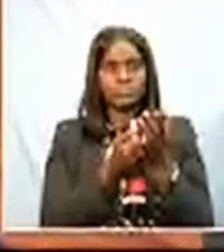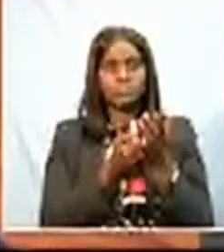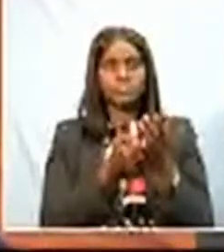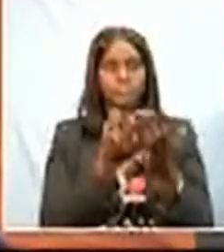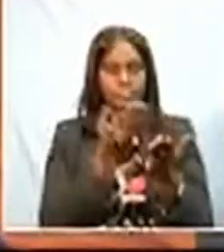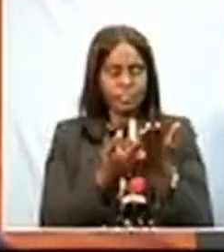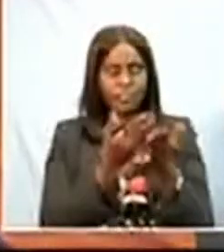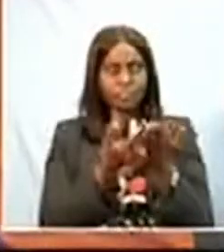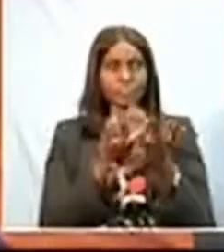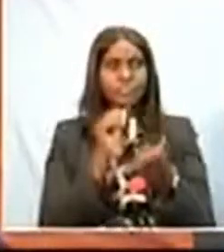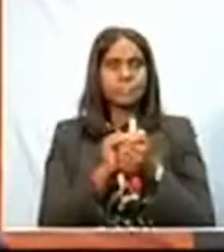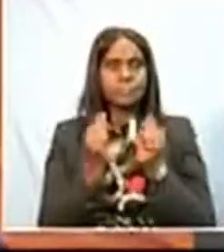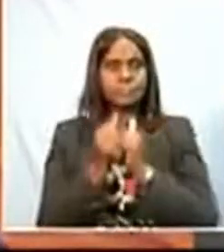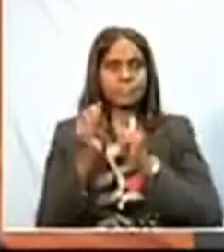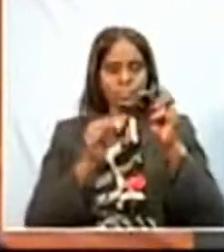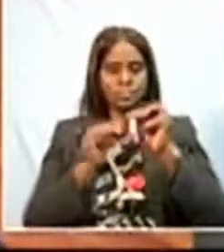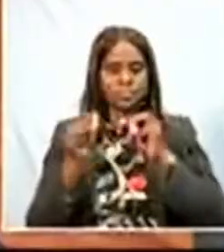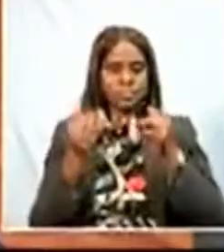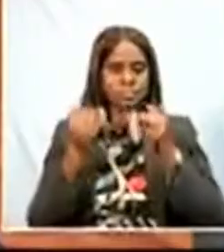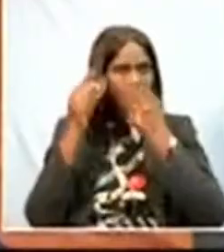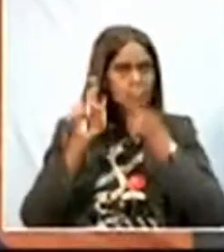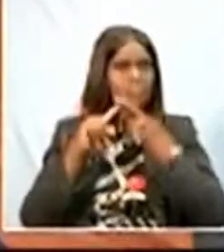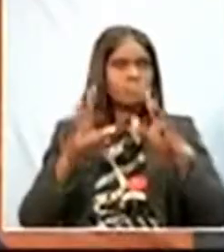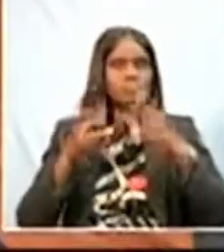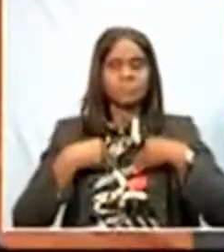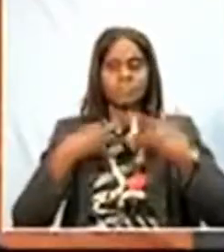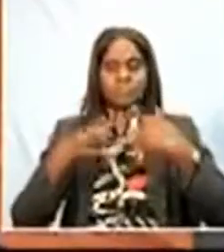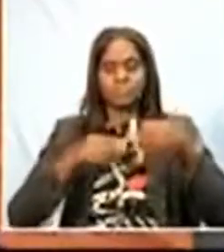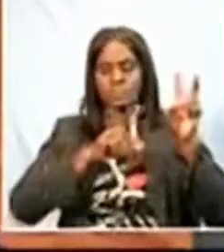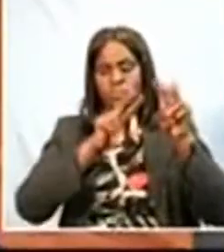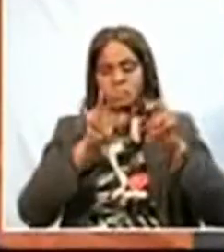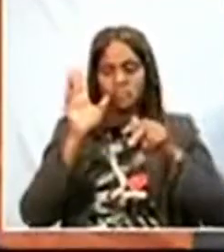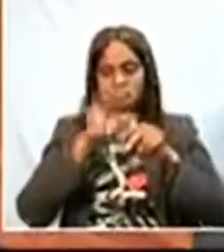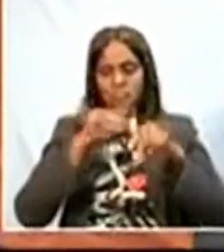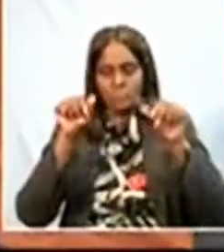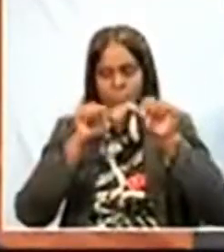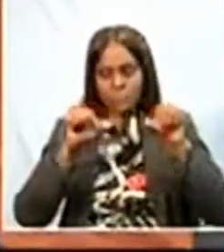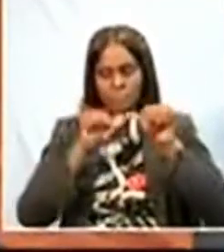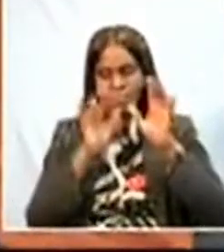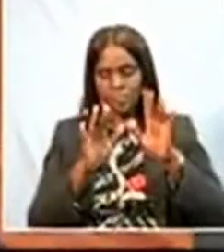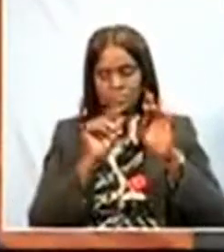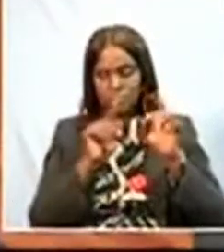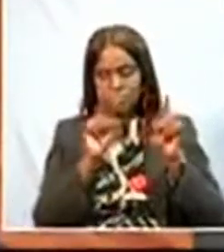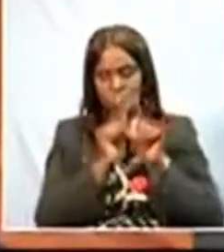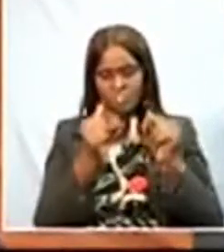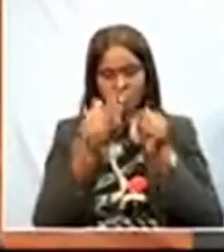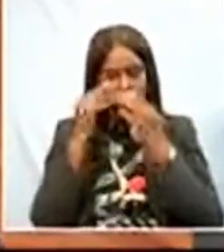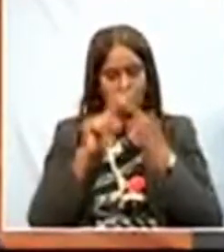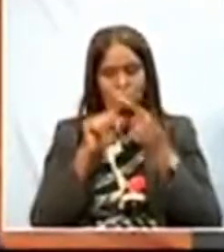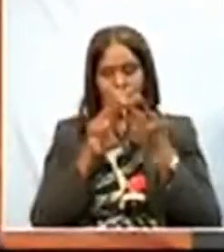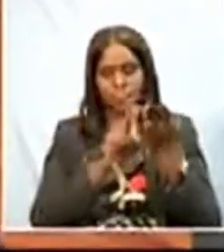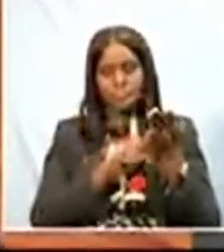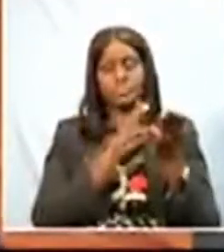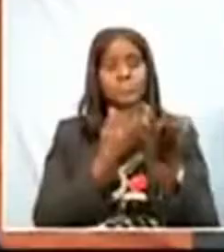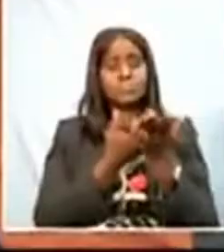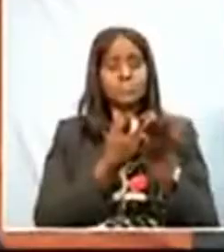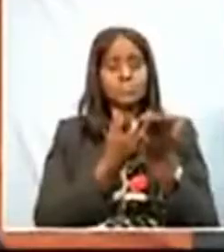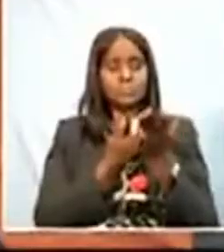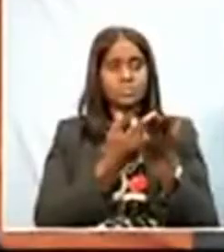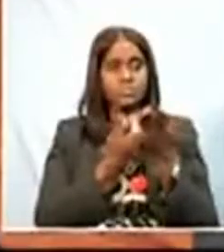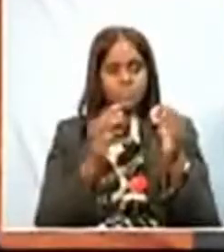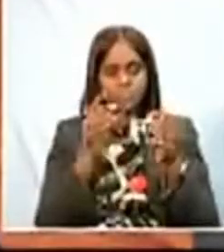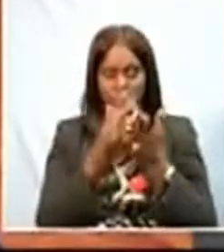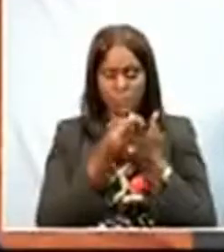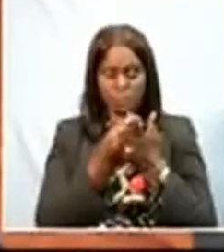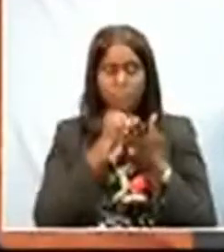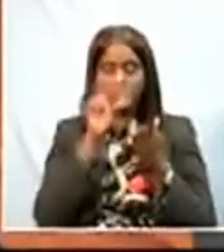Cause of query, management wishes to acknowledge the observation of the auditor and wishes to report that the